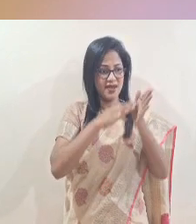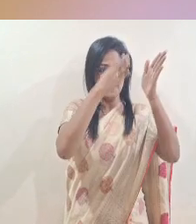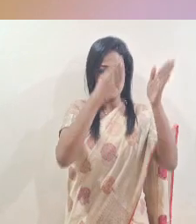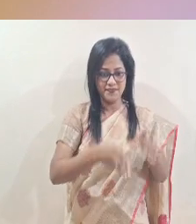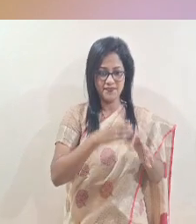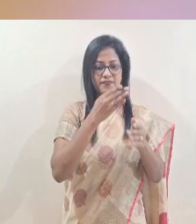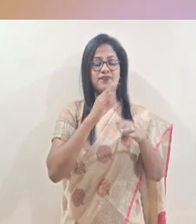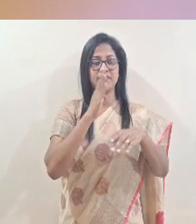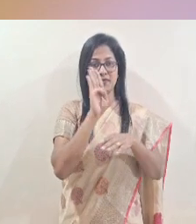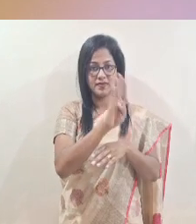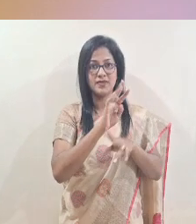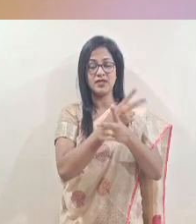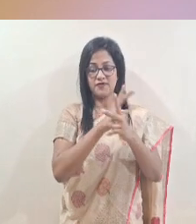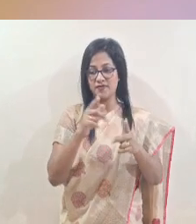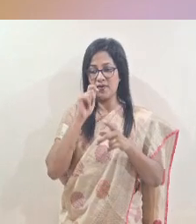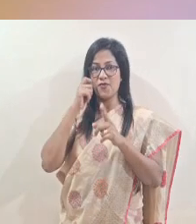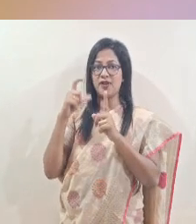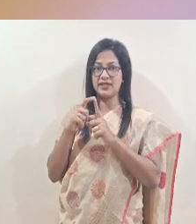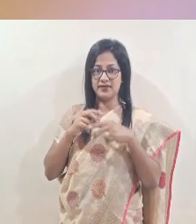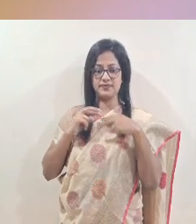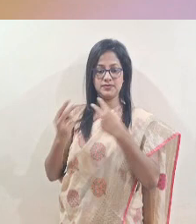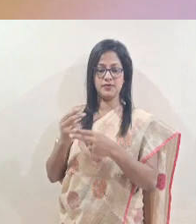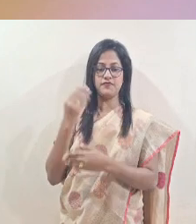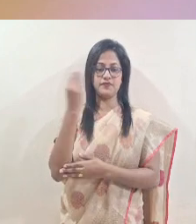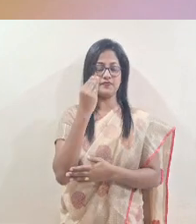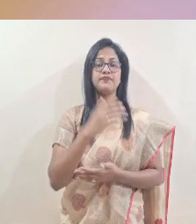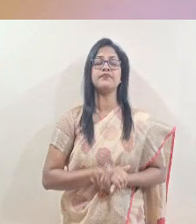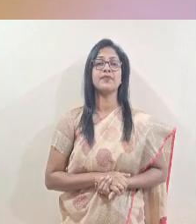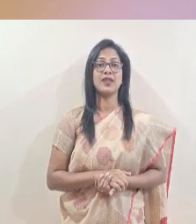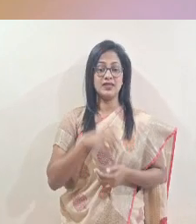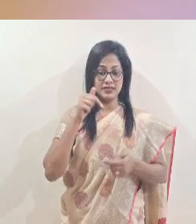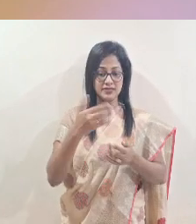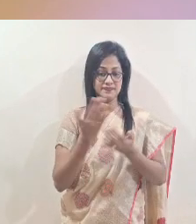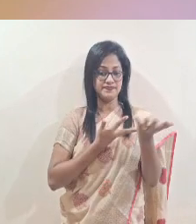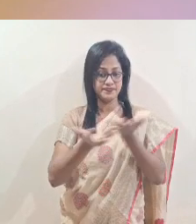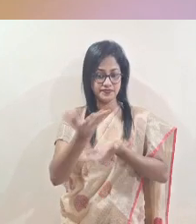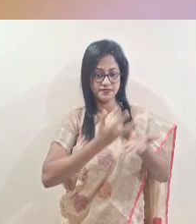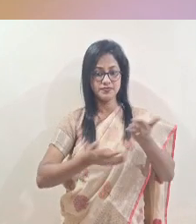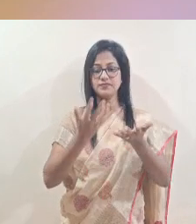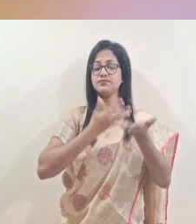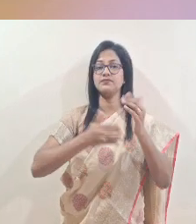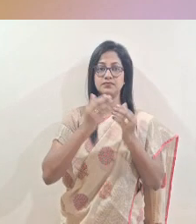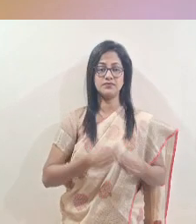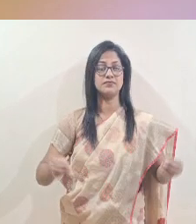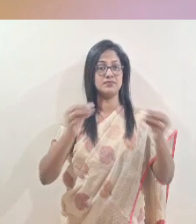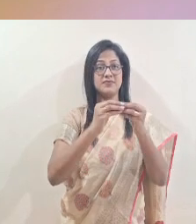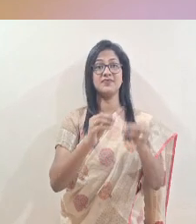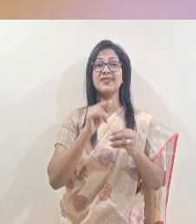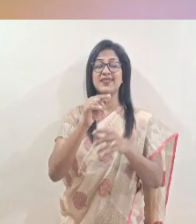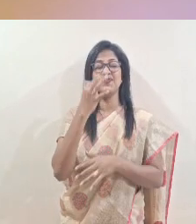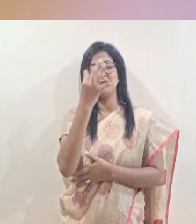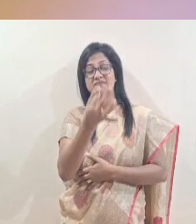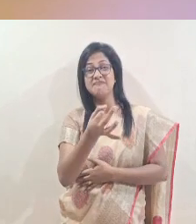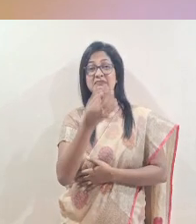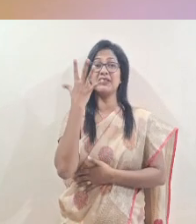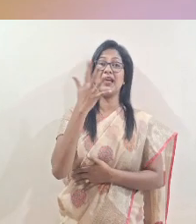pass it on to Divyang for the next couple of slides. Taking the discussion forward, one of the most